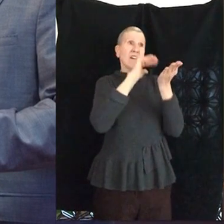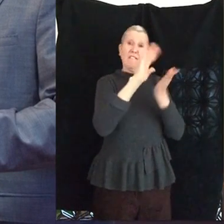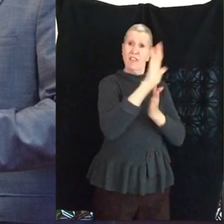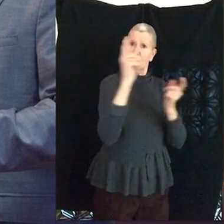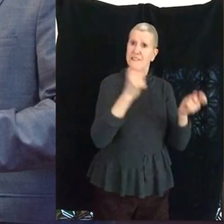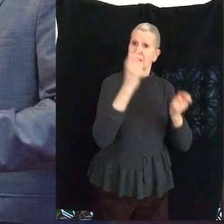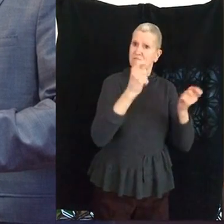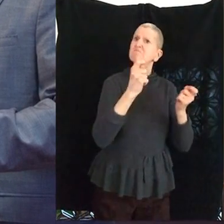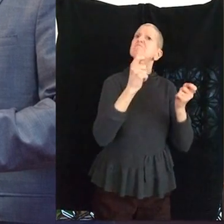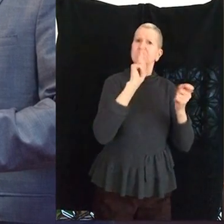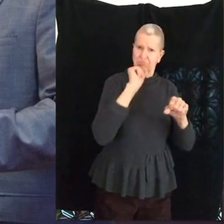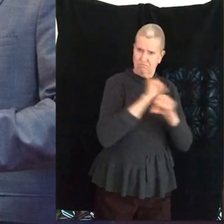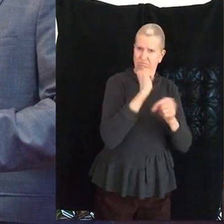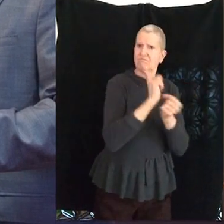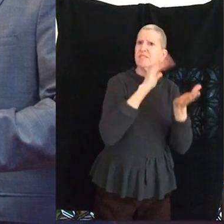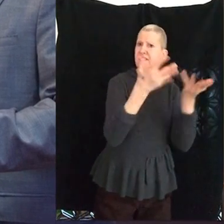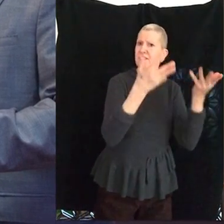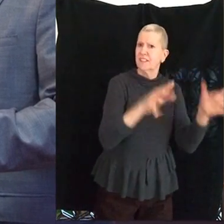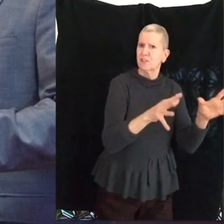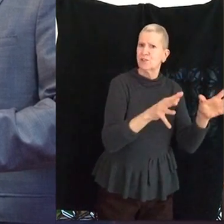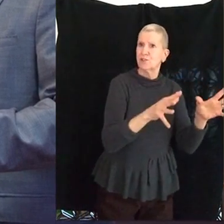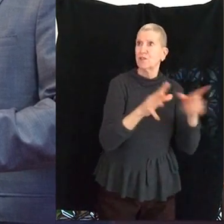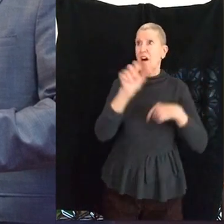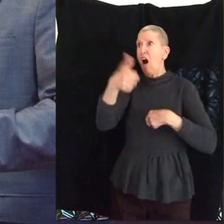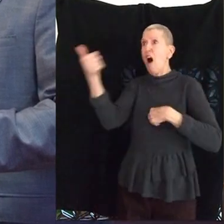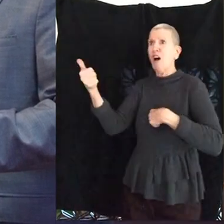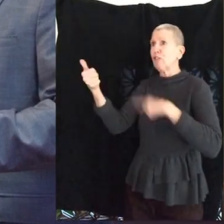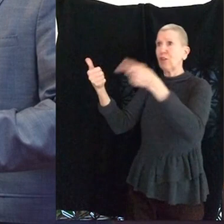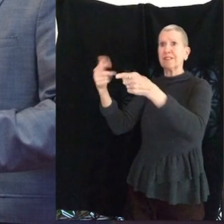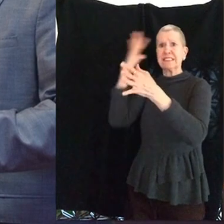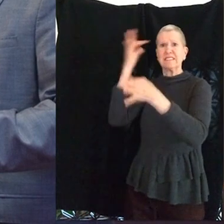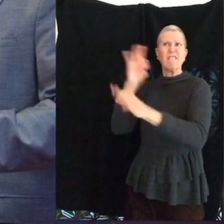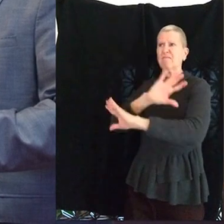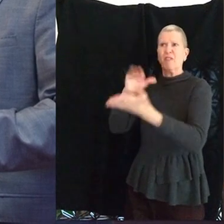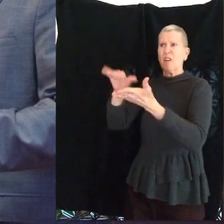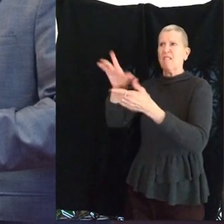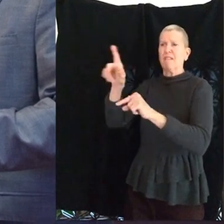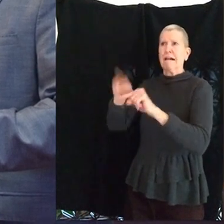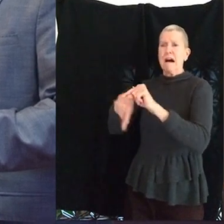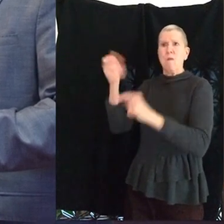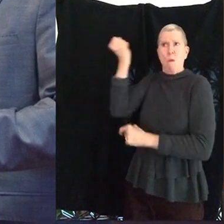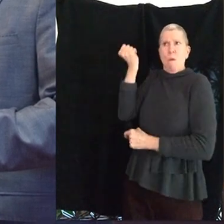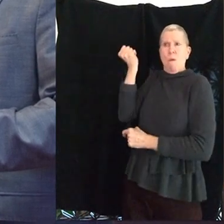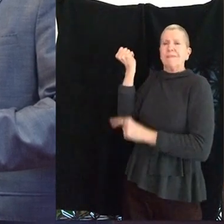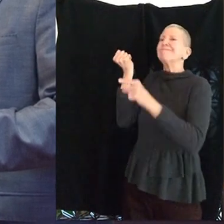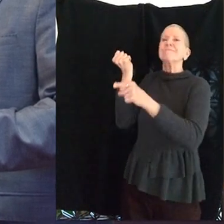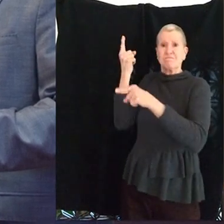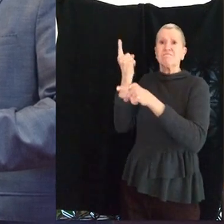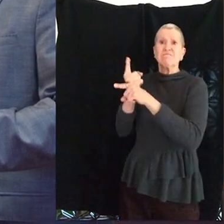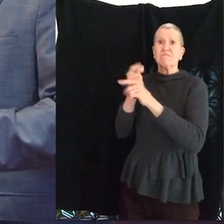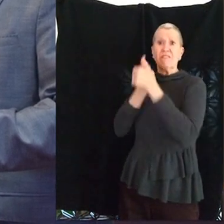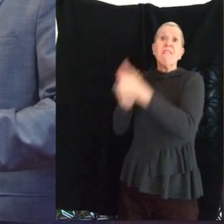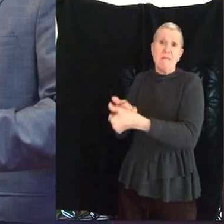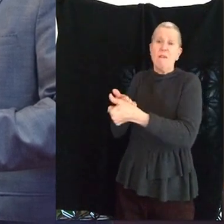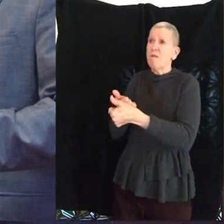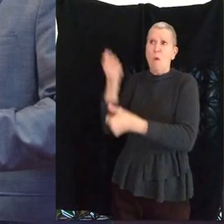are forgiven them. If you retain the sins of any, they are retained. But Thomas, who was called the